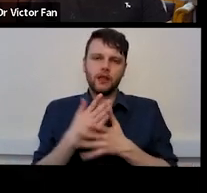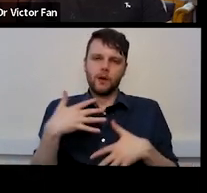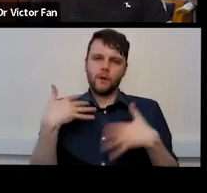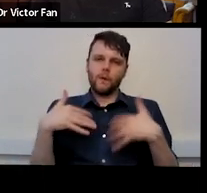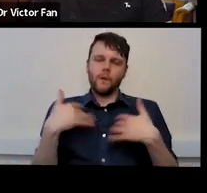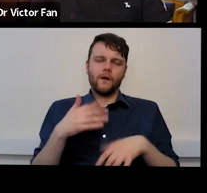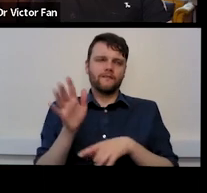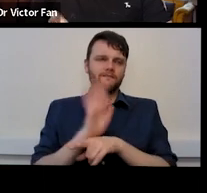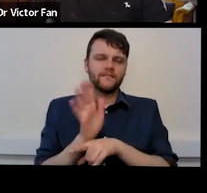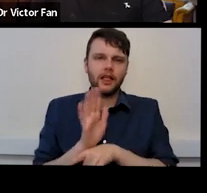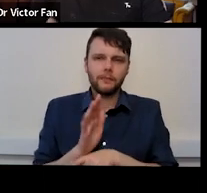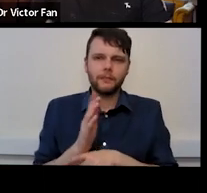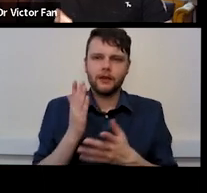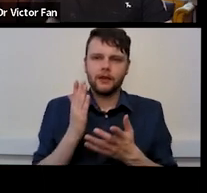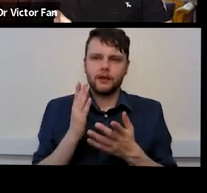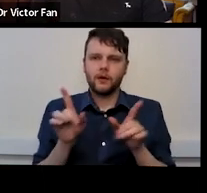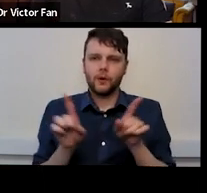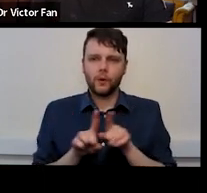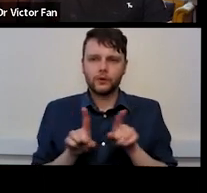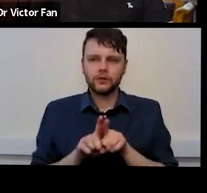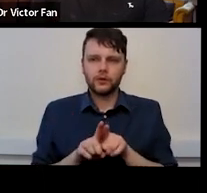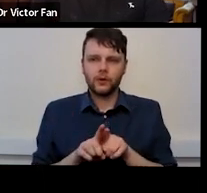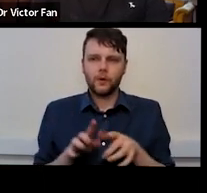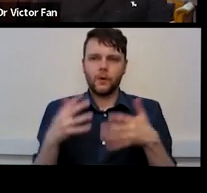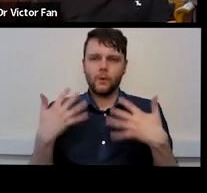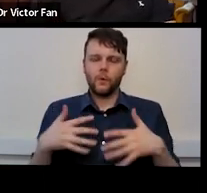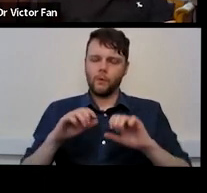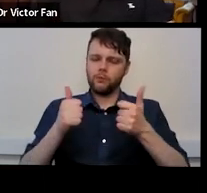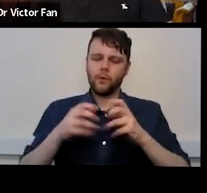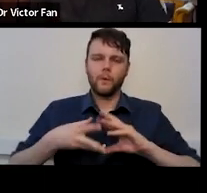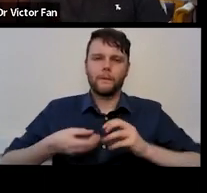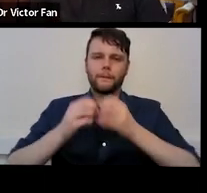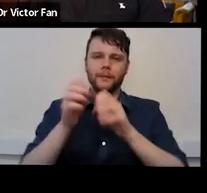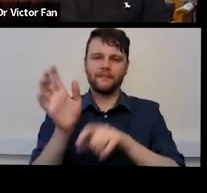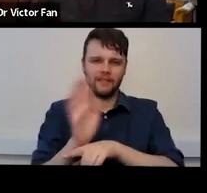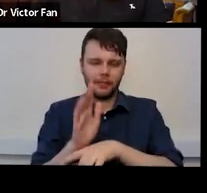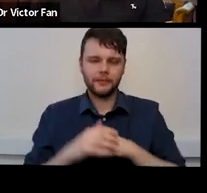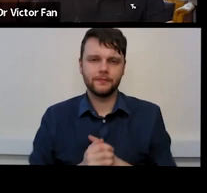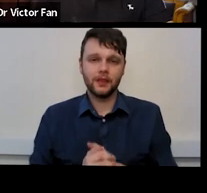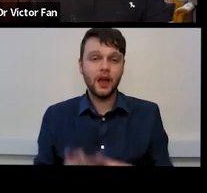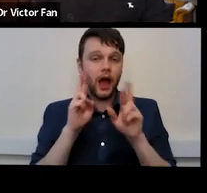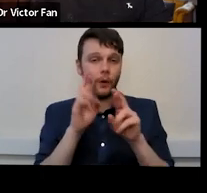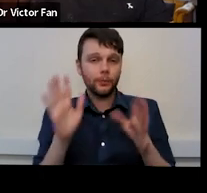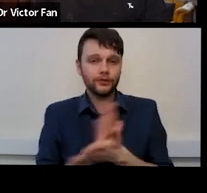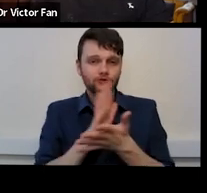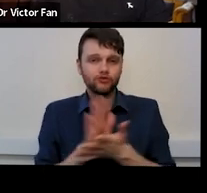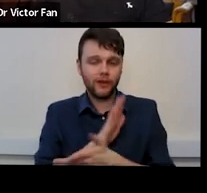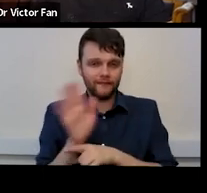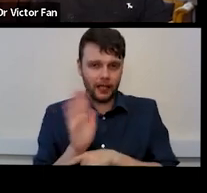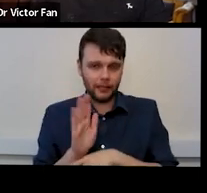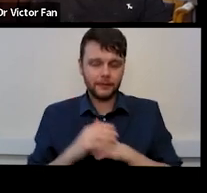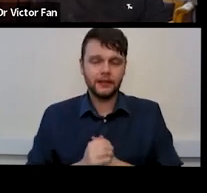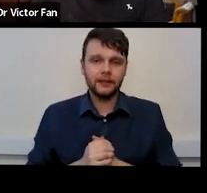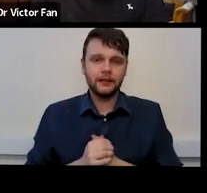film and also an extremely well-crafted film. So I hope that you enjoy the film, and